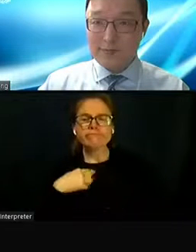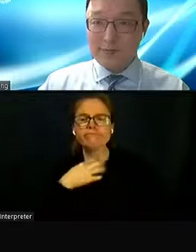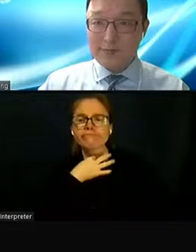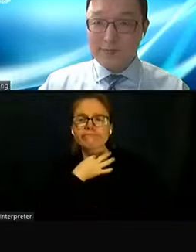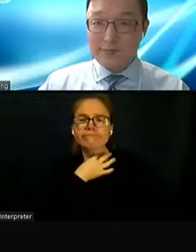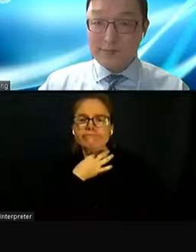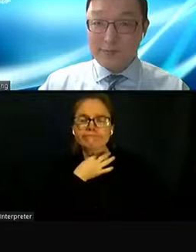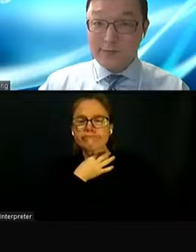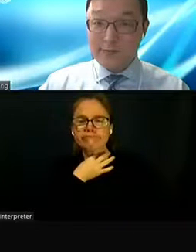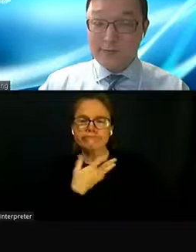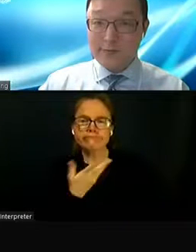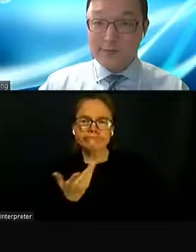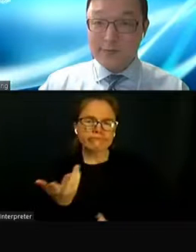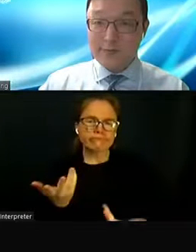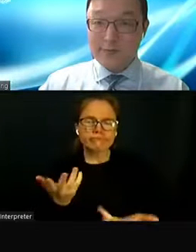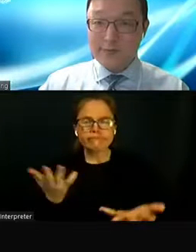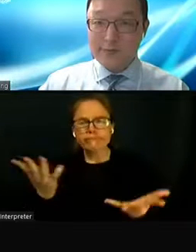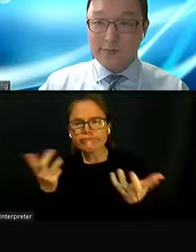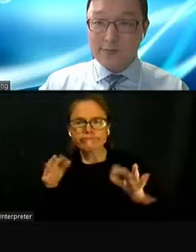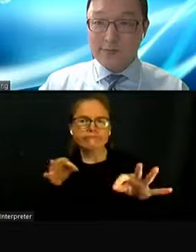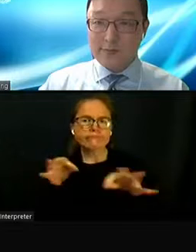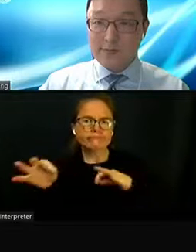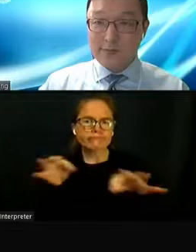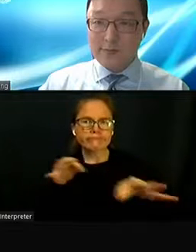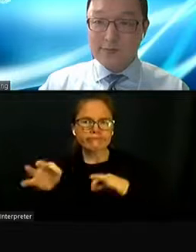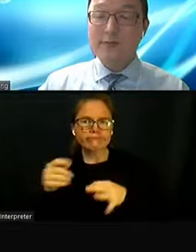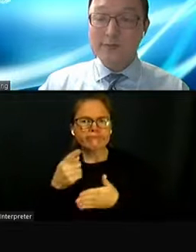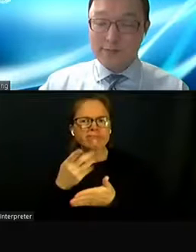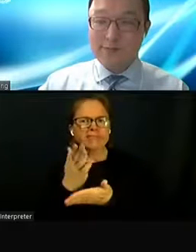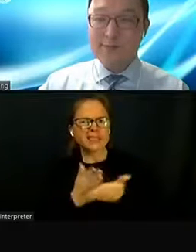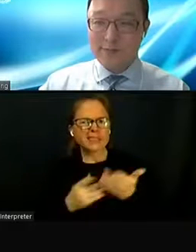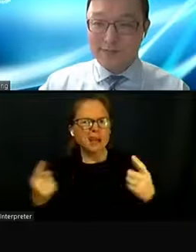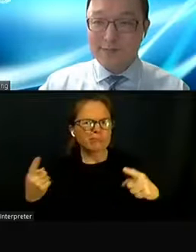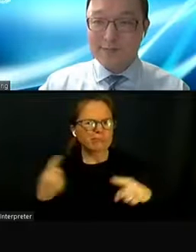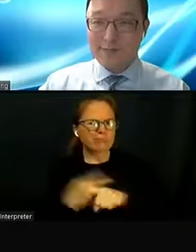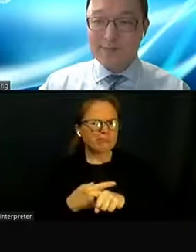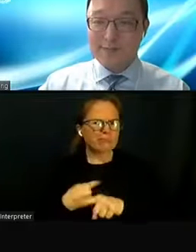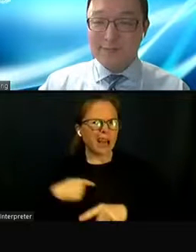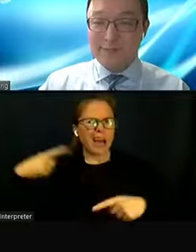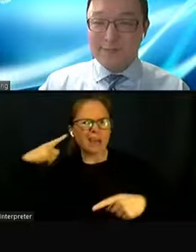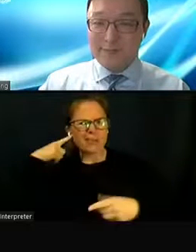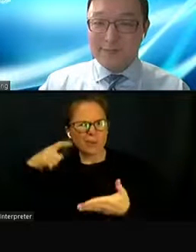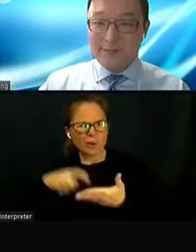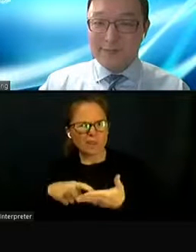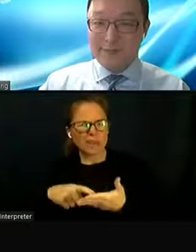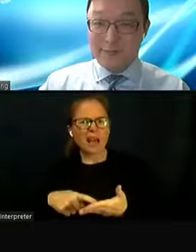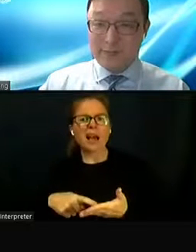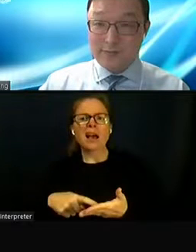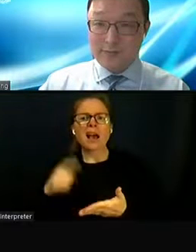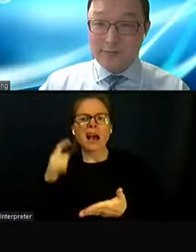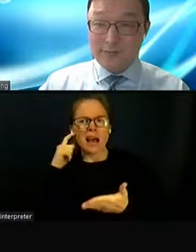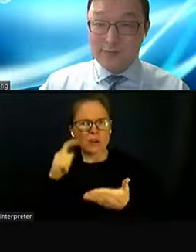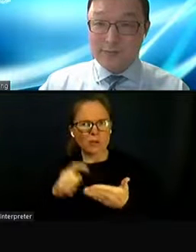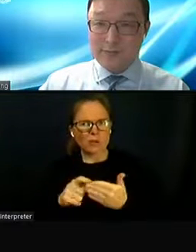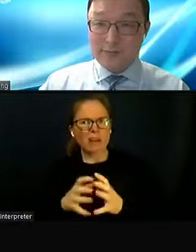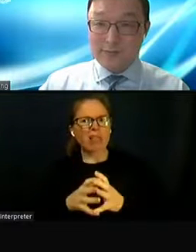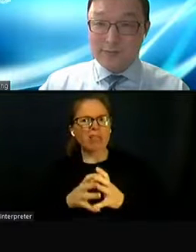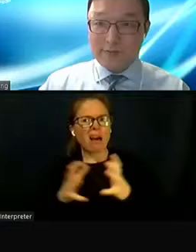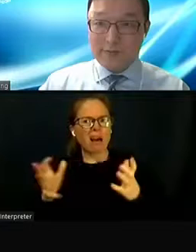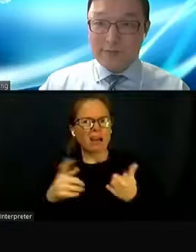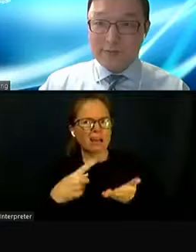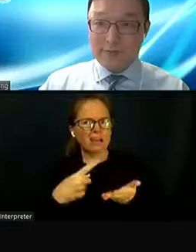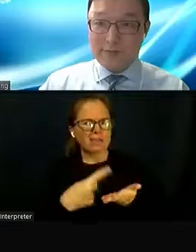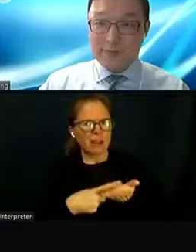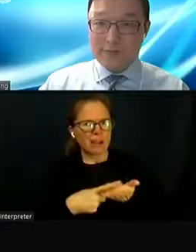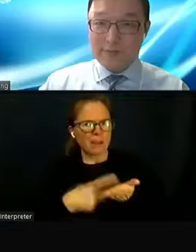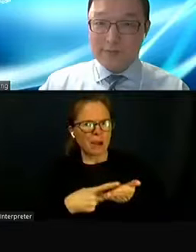to express some contradictions I'm hearing. I'm hearing a lot of things about how